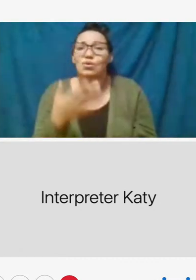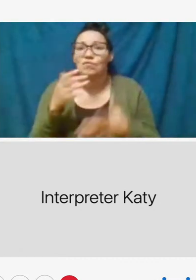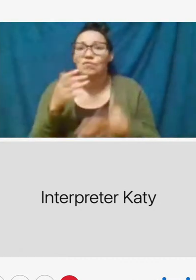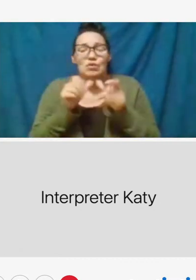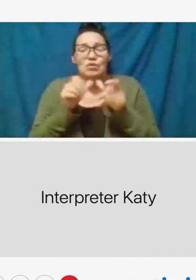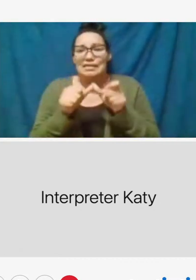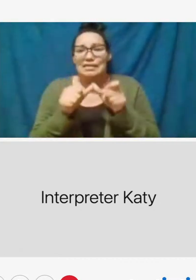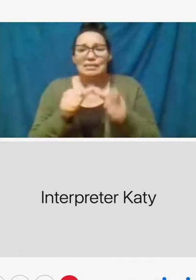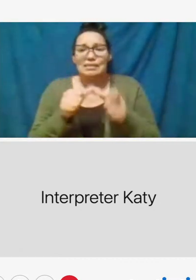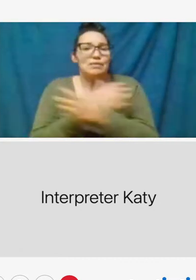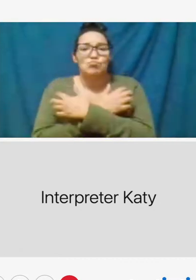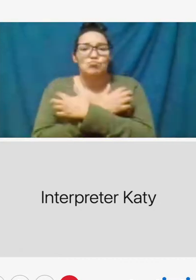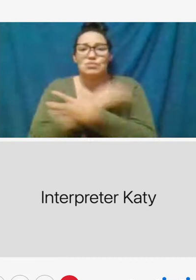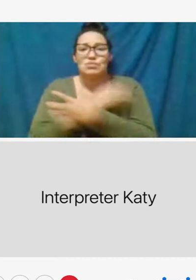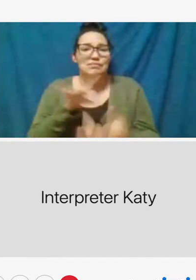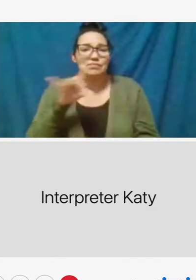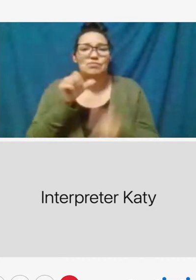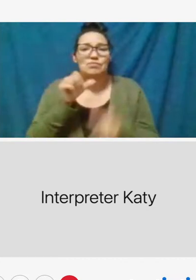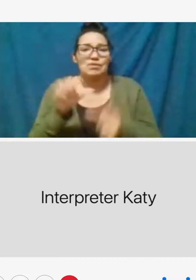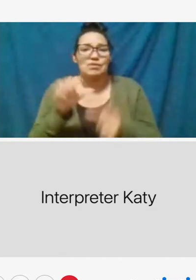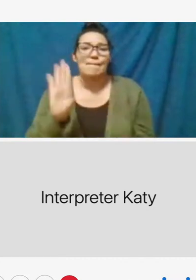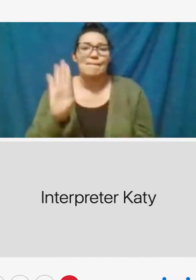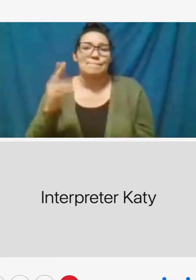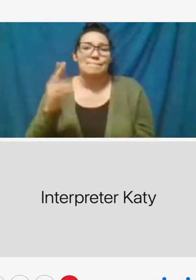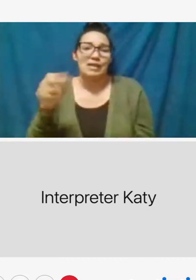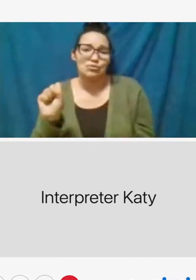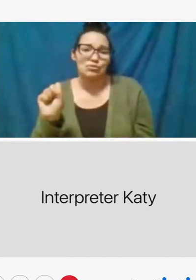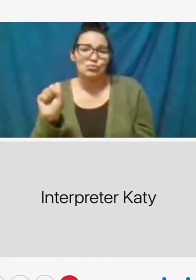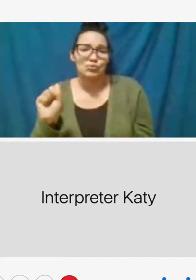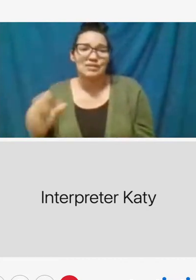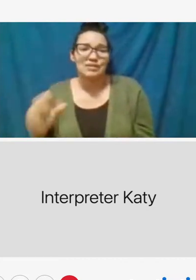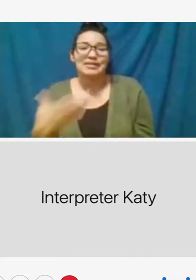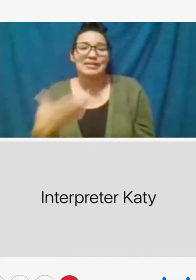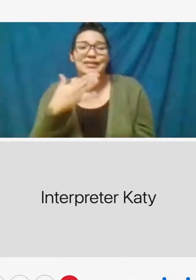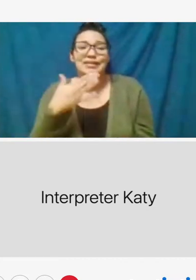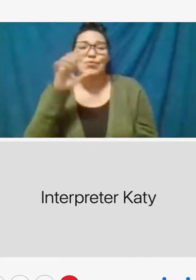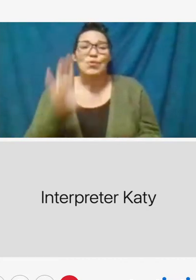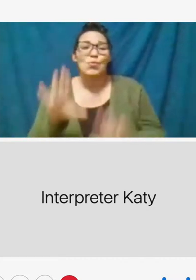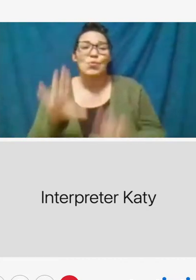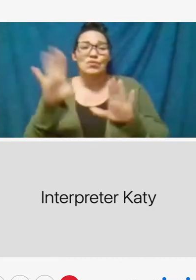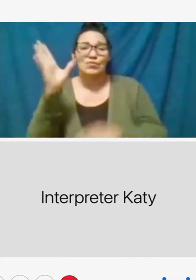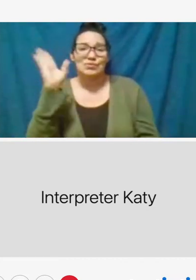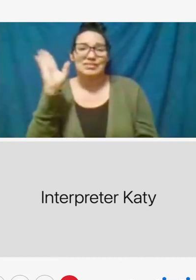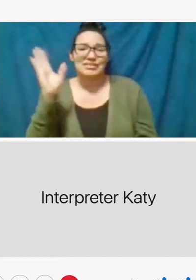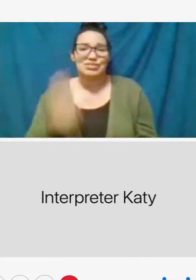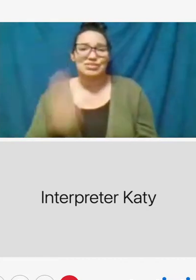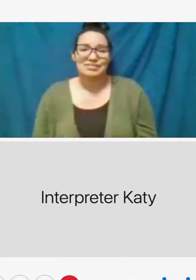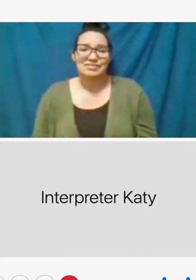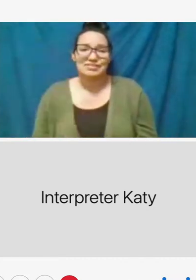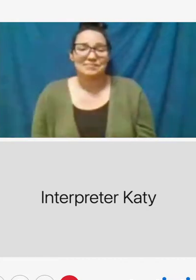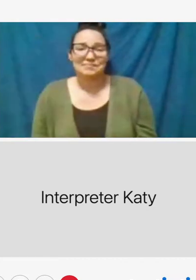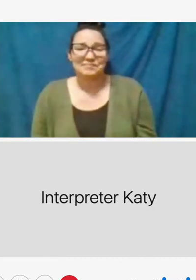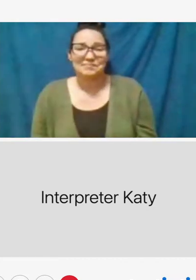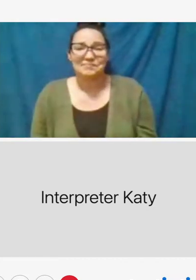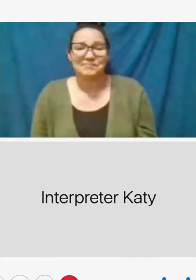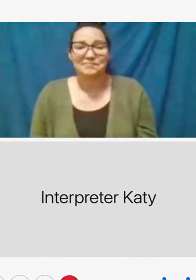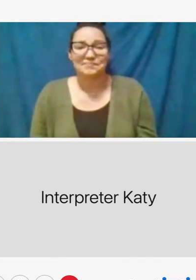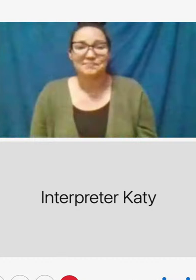Spirit Alive at Bloomington High School and thank you for a wonderful presentation thank